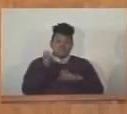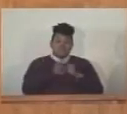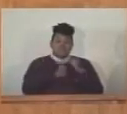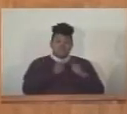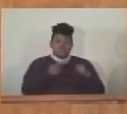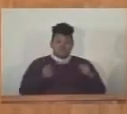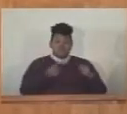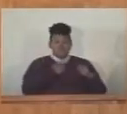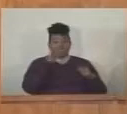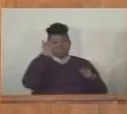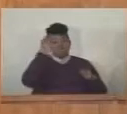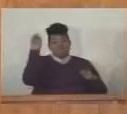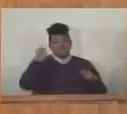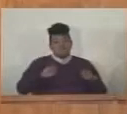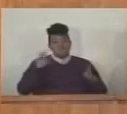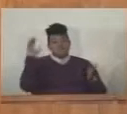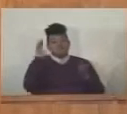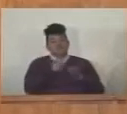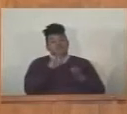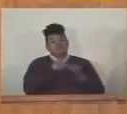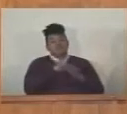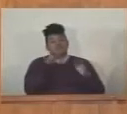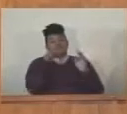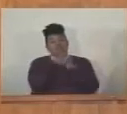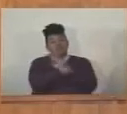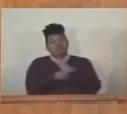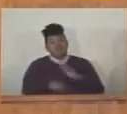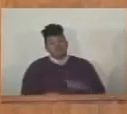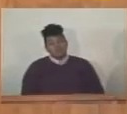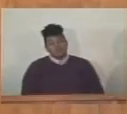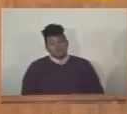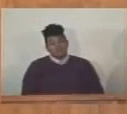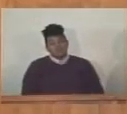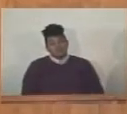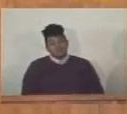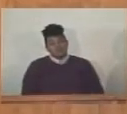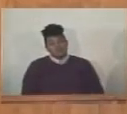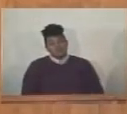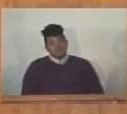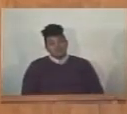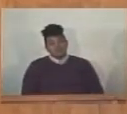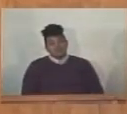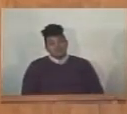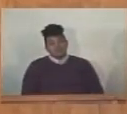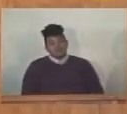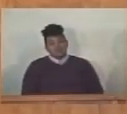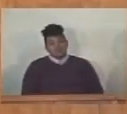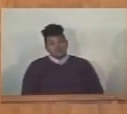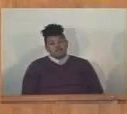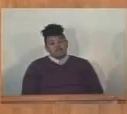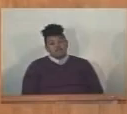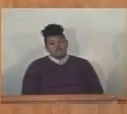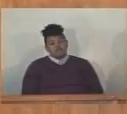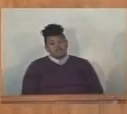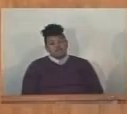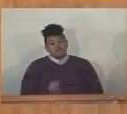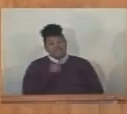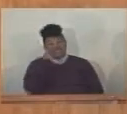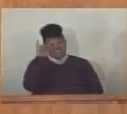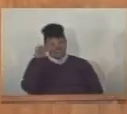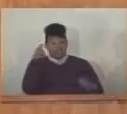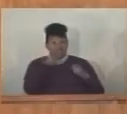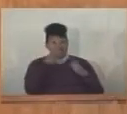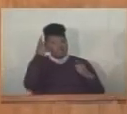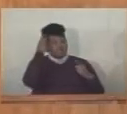a 5% reduction in murder. And I made the point then that the Prime Minister were going in the wrong direction.